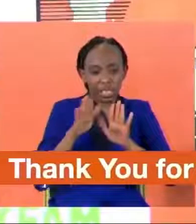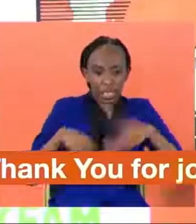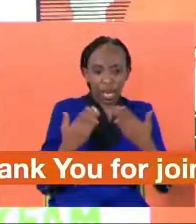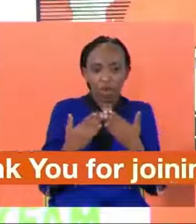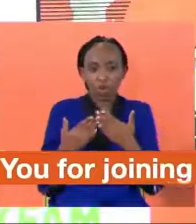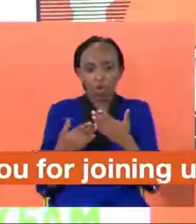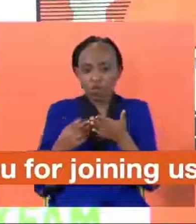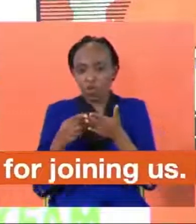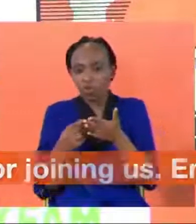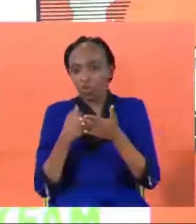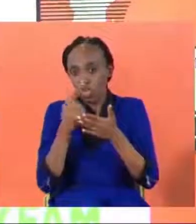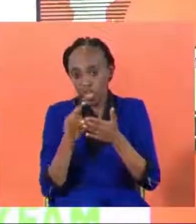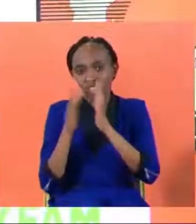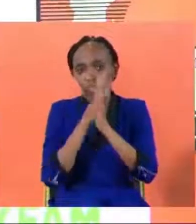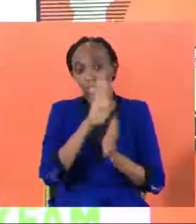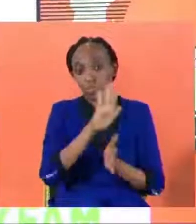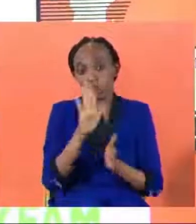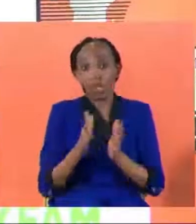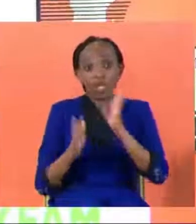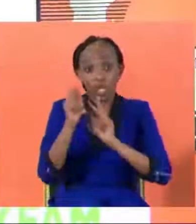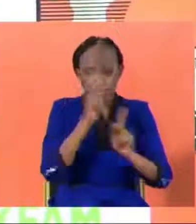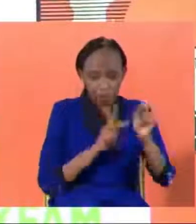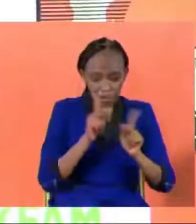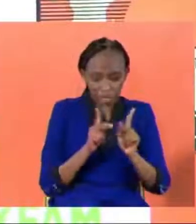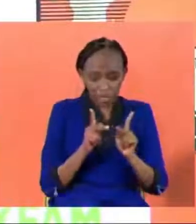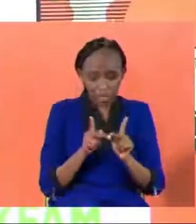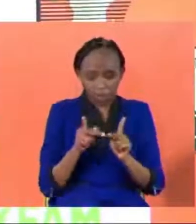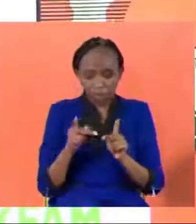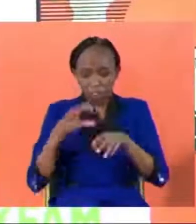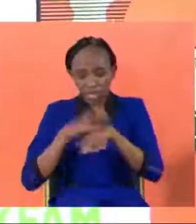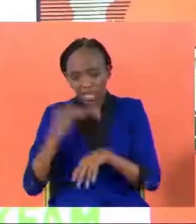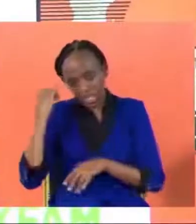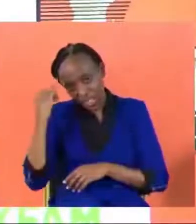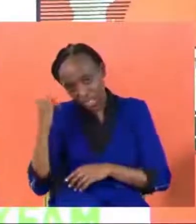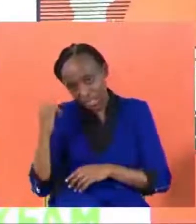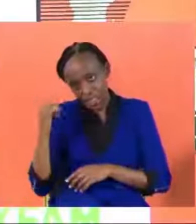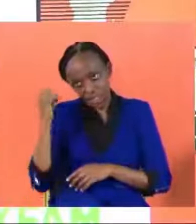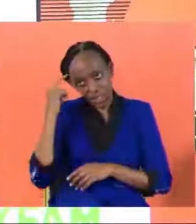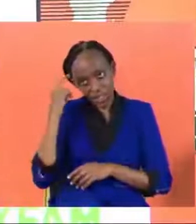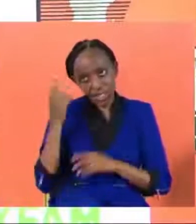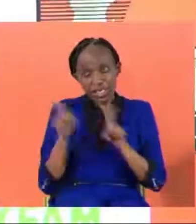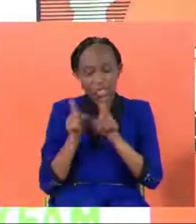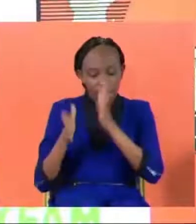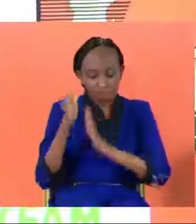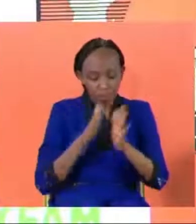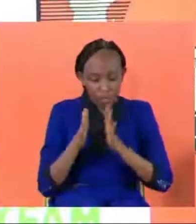your storytelling. So the process, of course, getting ideas, and I think that planning and preparation is really,